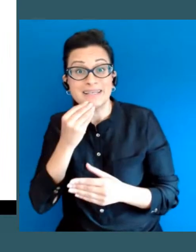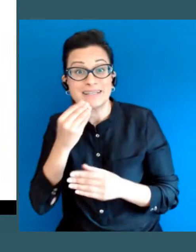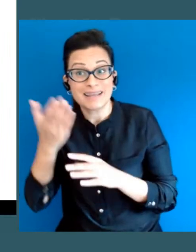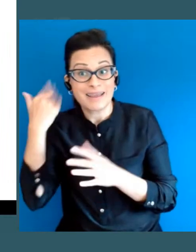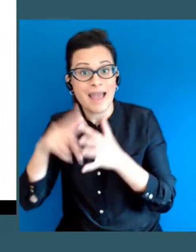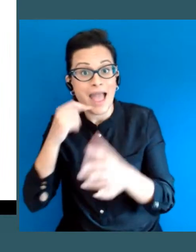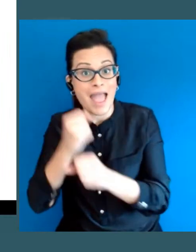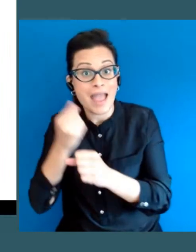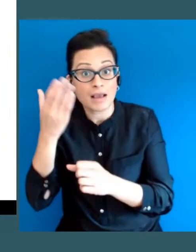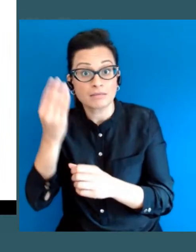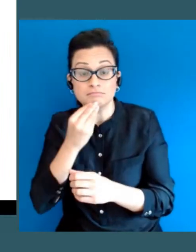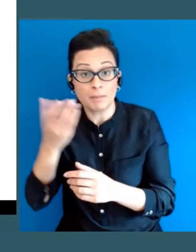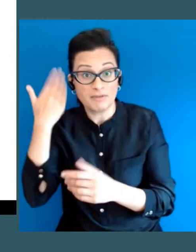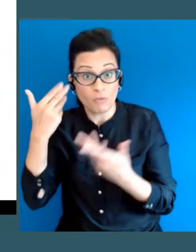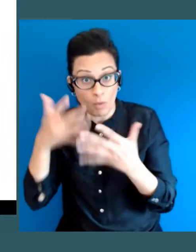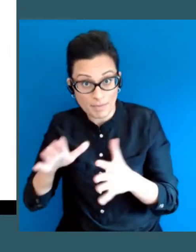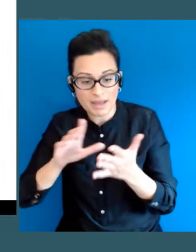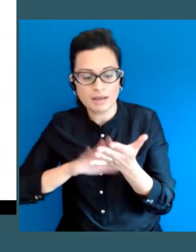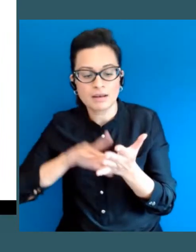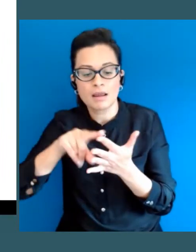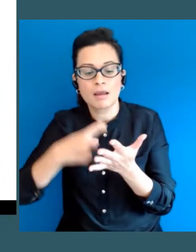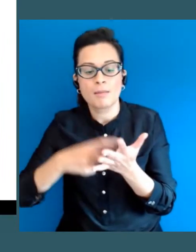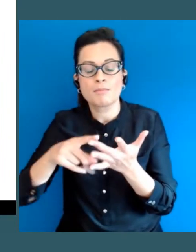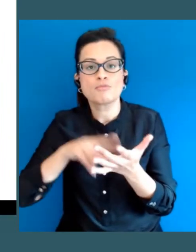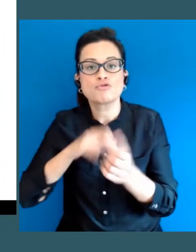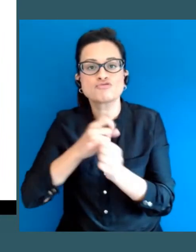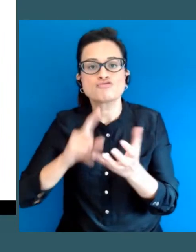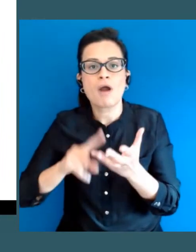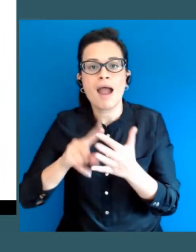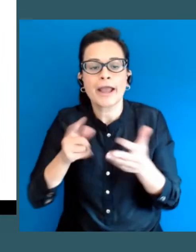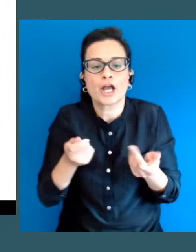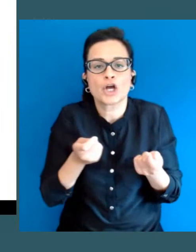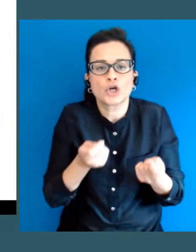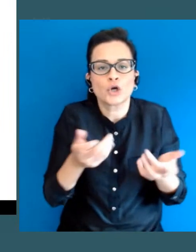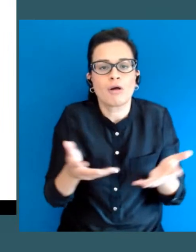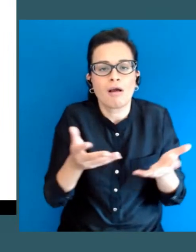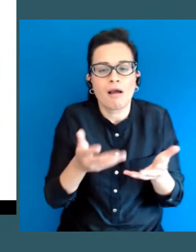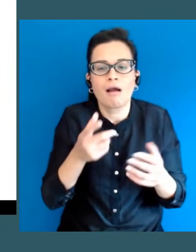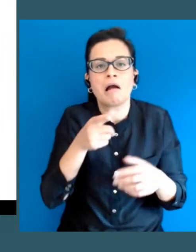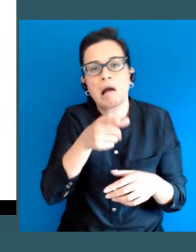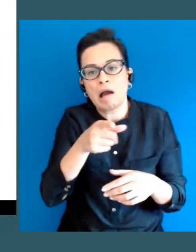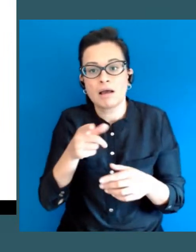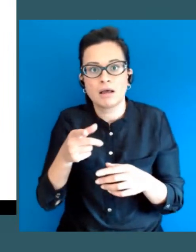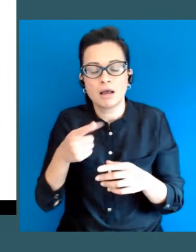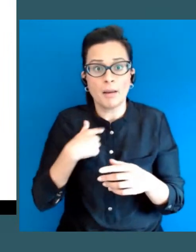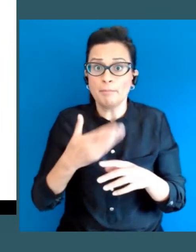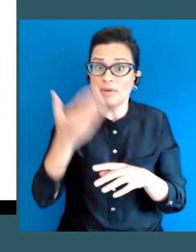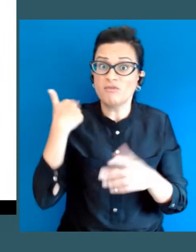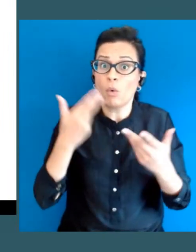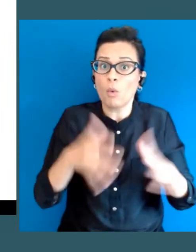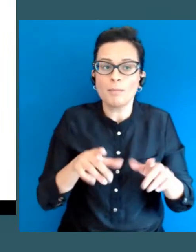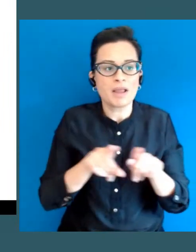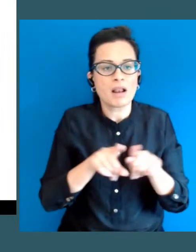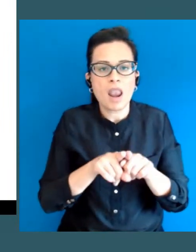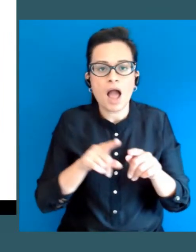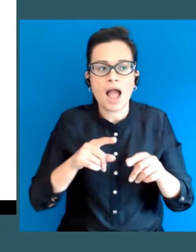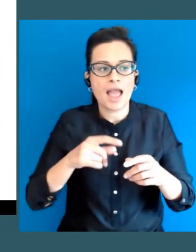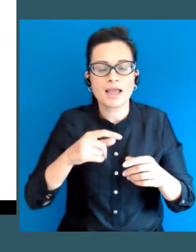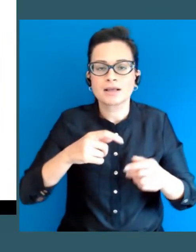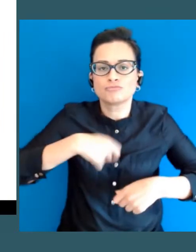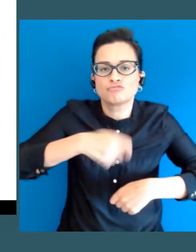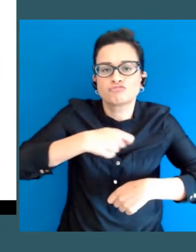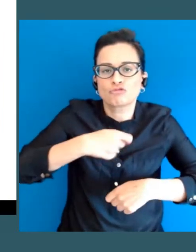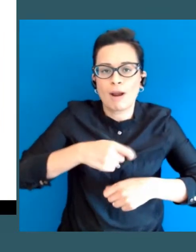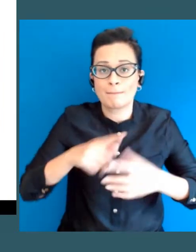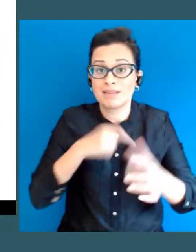And meringue considered to be like lightly cooked, so something like a runny egg. So if the child's previously eaten things like runny scrambled egg, then it's extremely